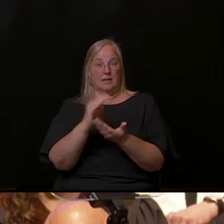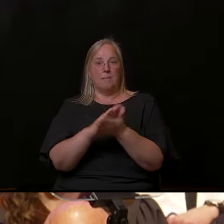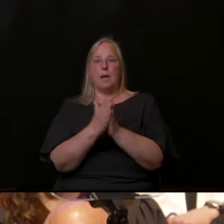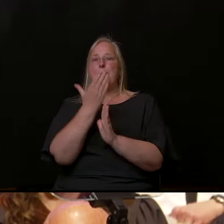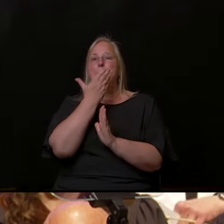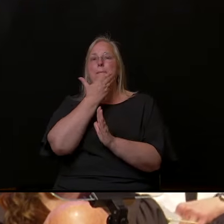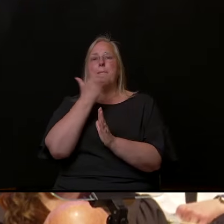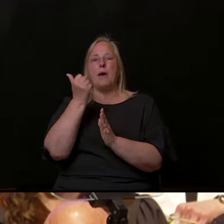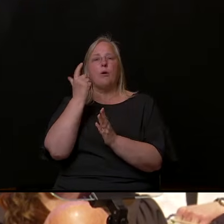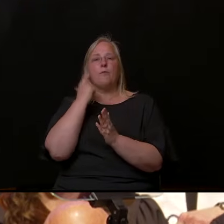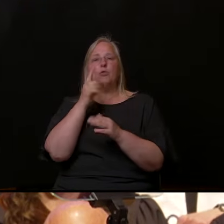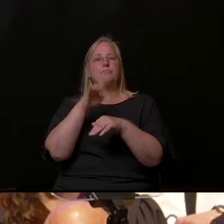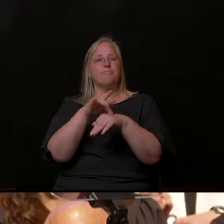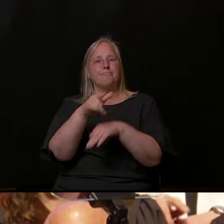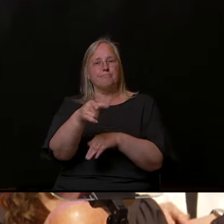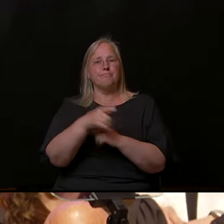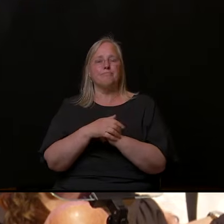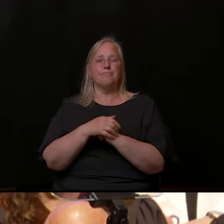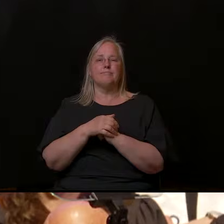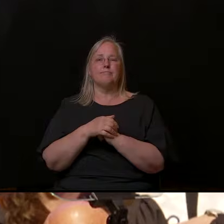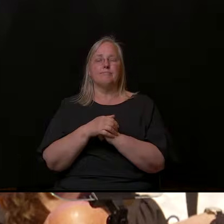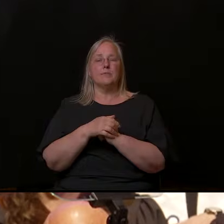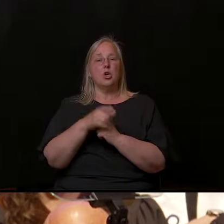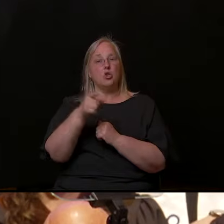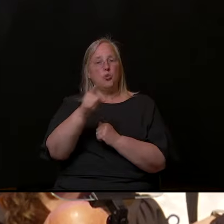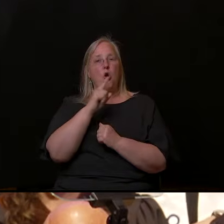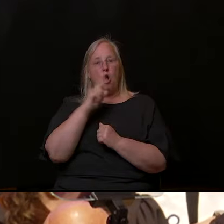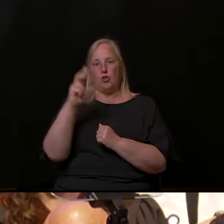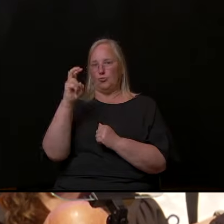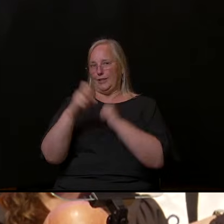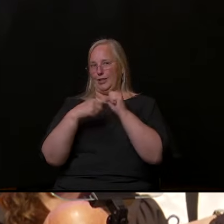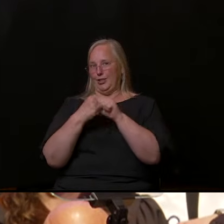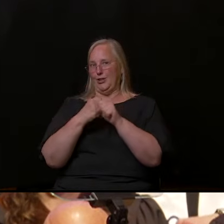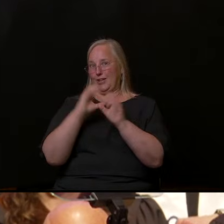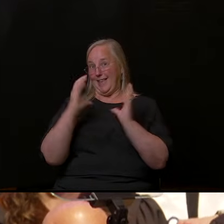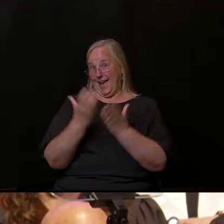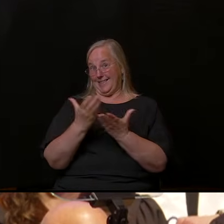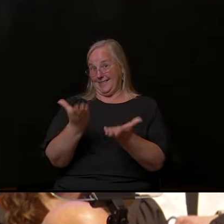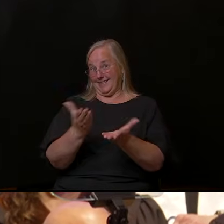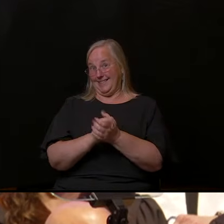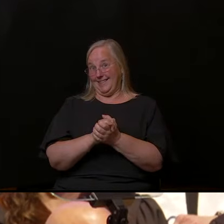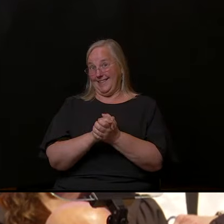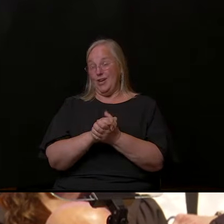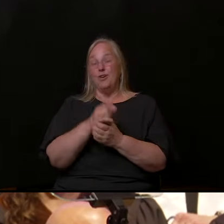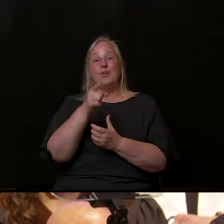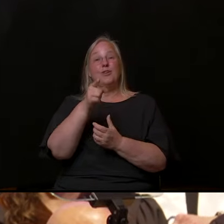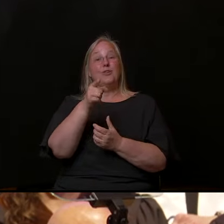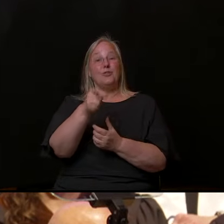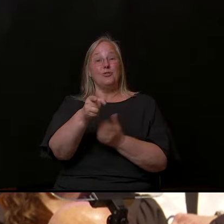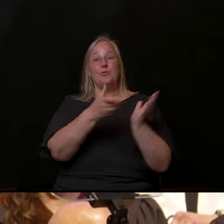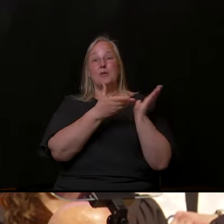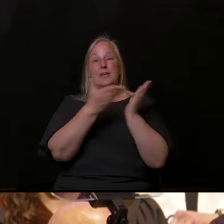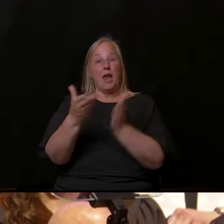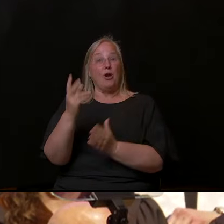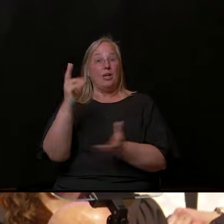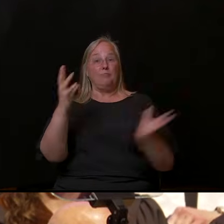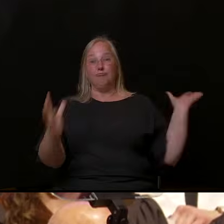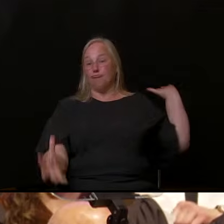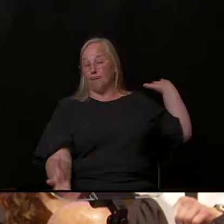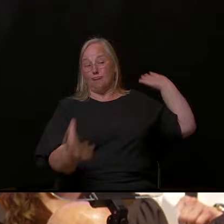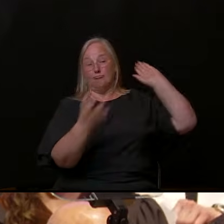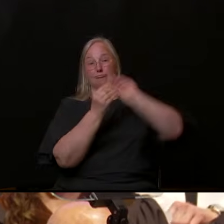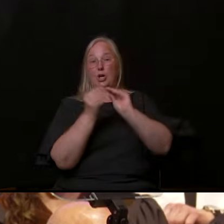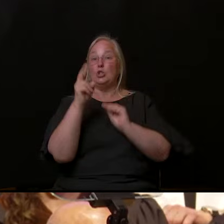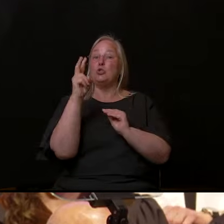through you. You are the bicentennial class. Now you carry 200 years of this